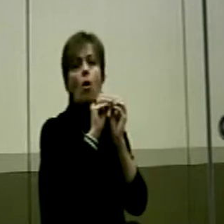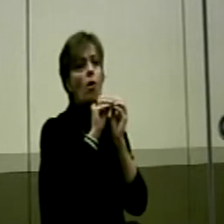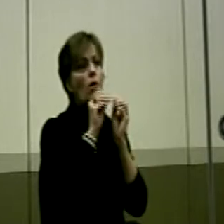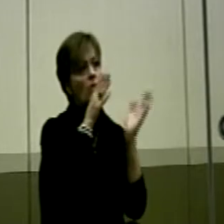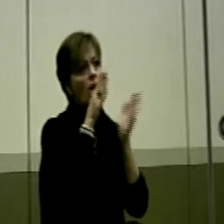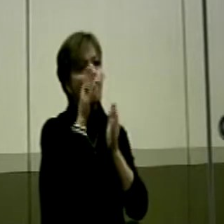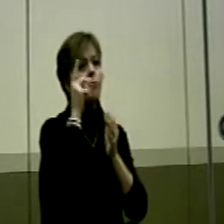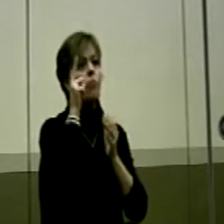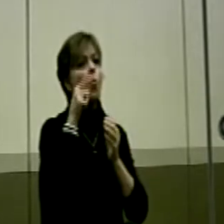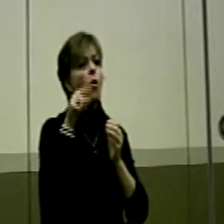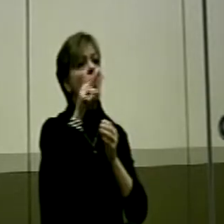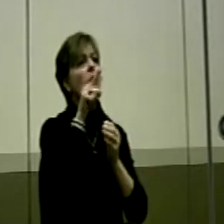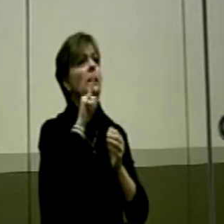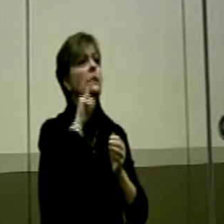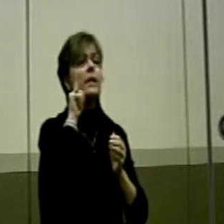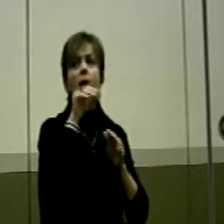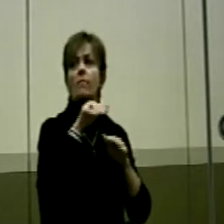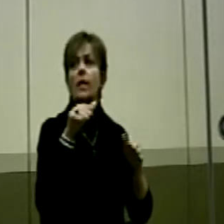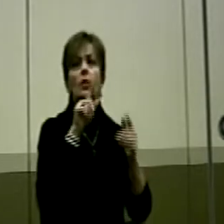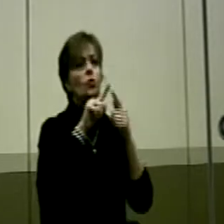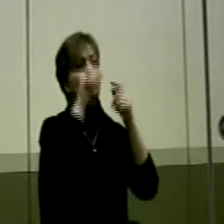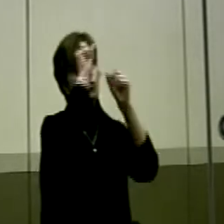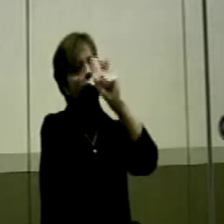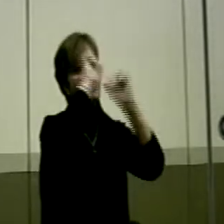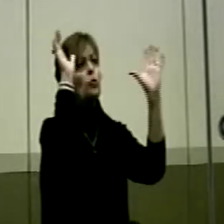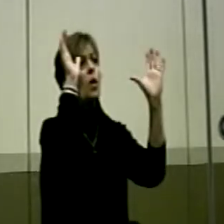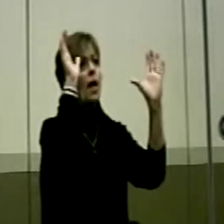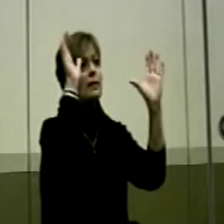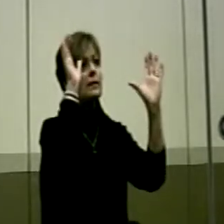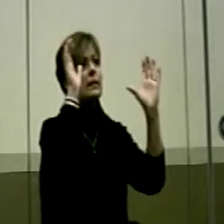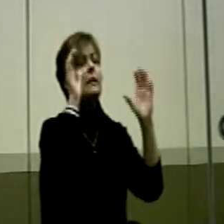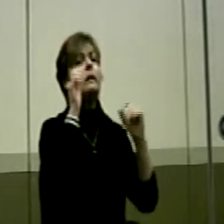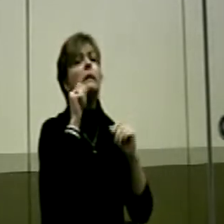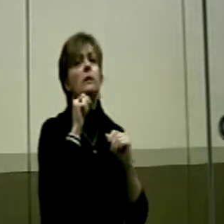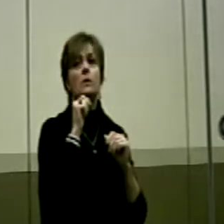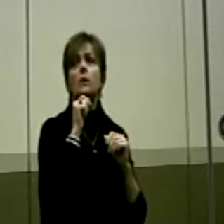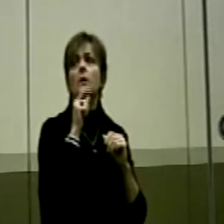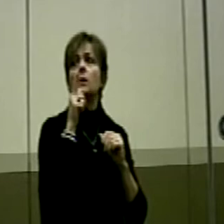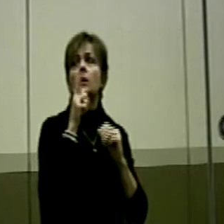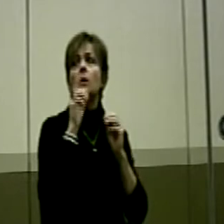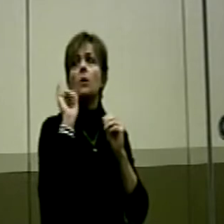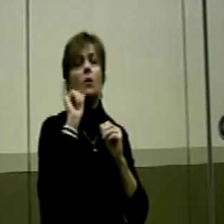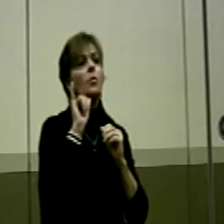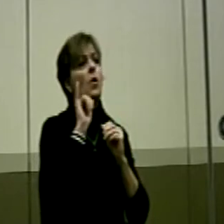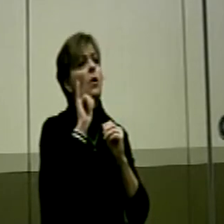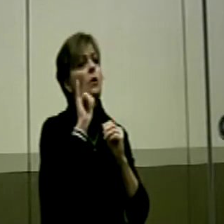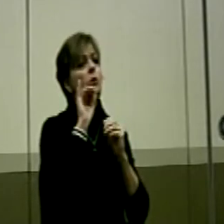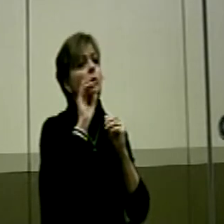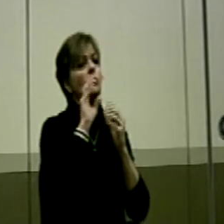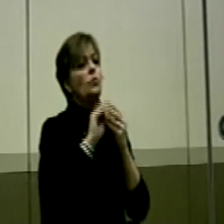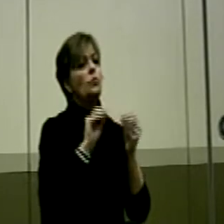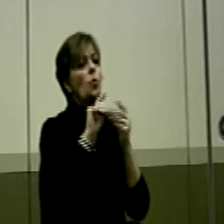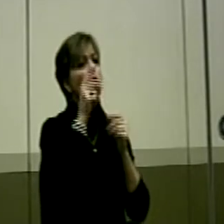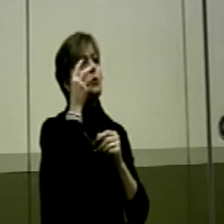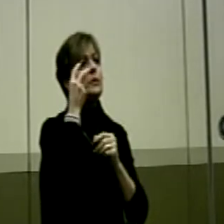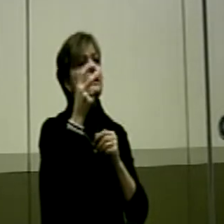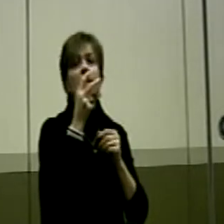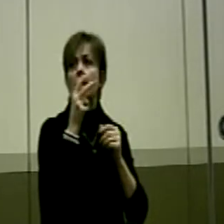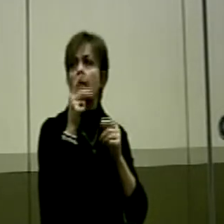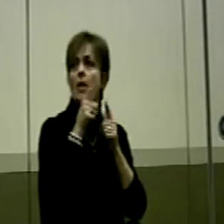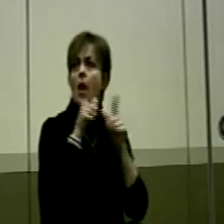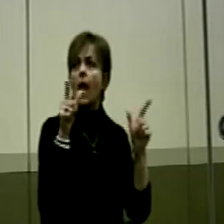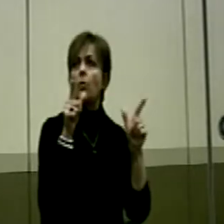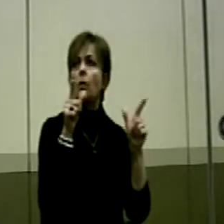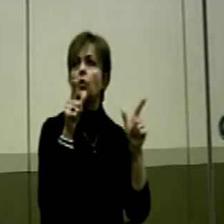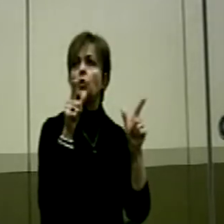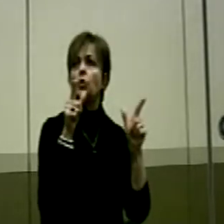visual, even using a digital camera, taking actual pictures of the expected or desired behavior as well. You can have them acting